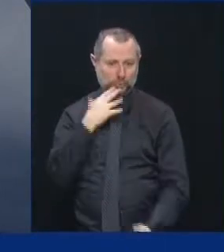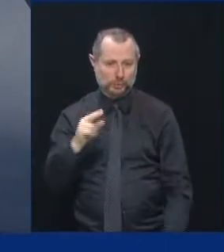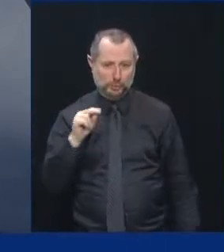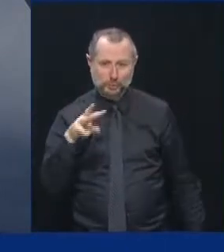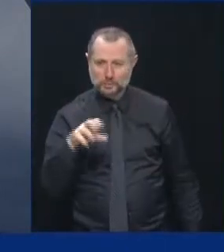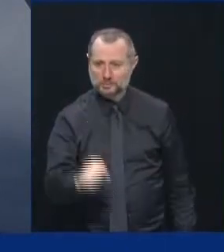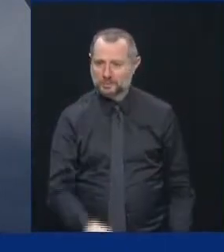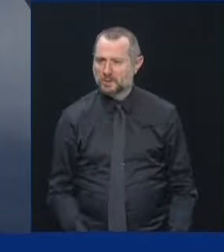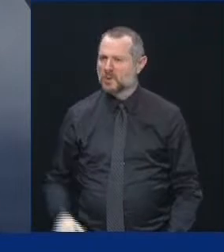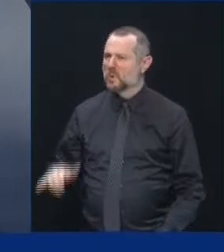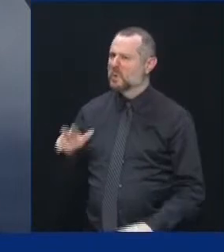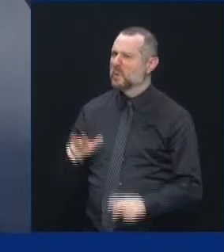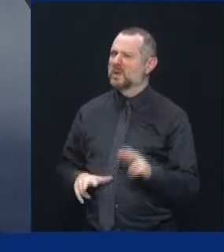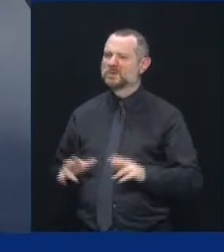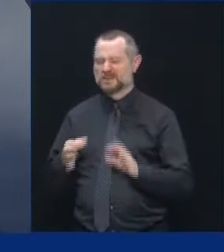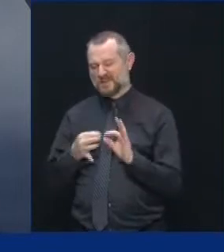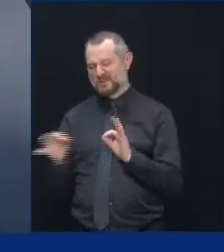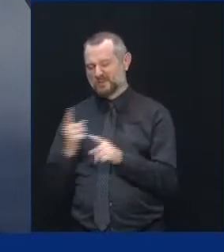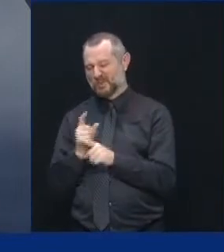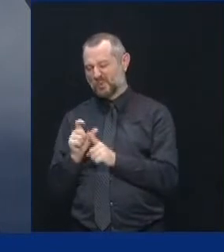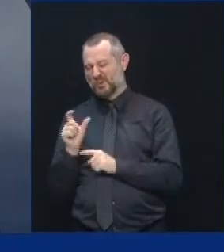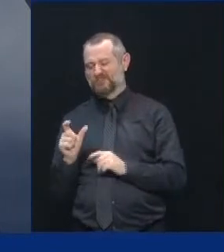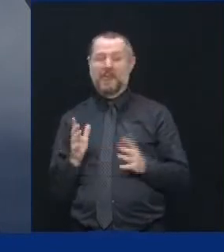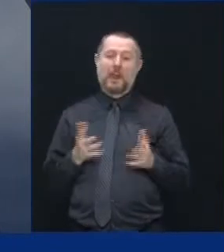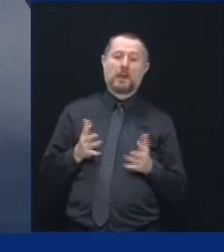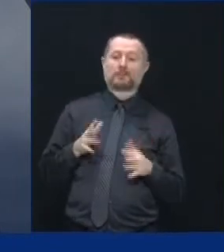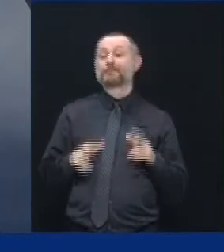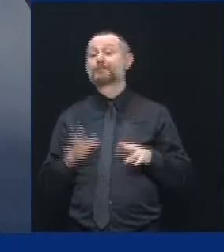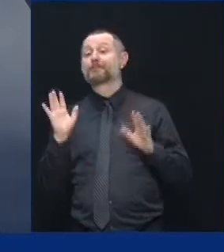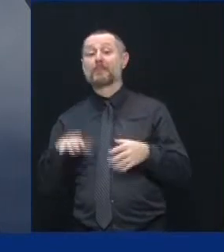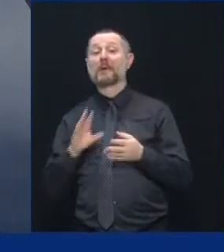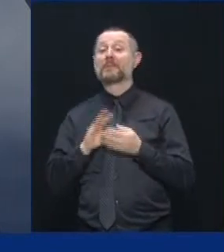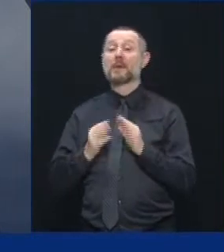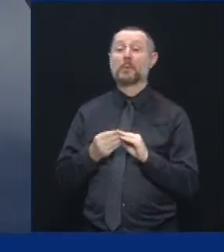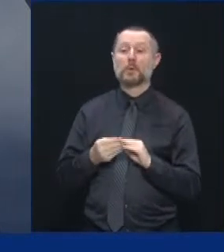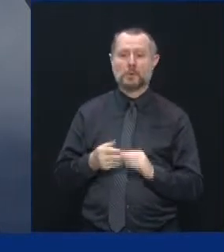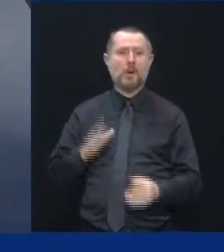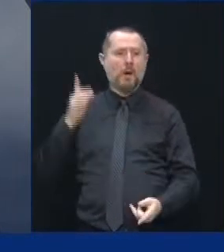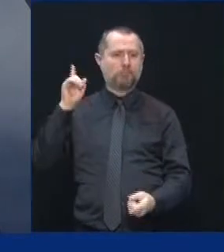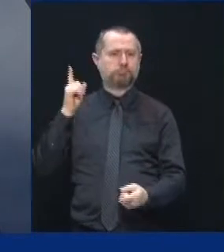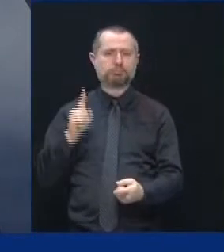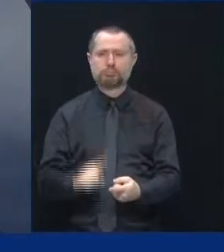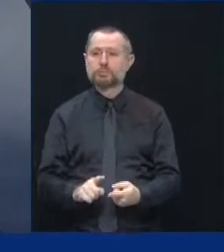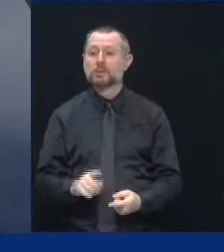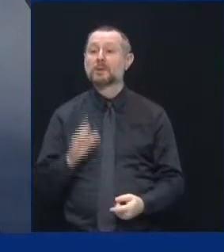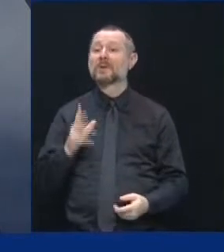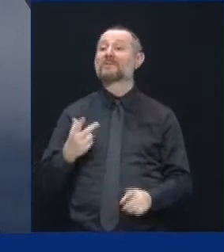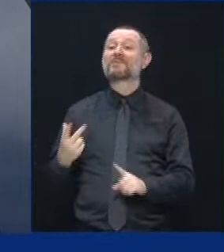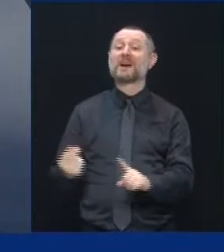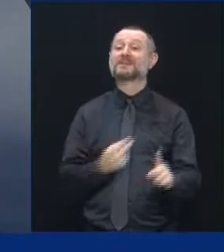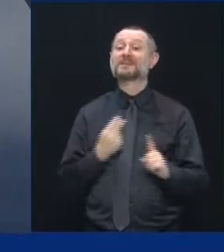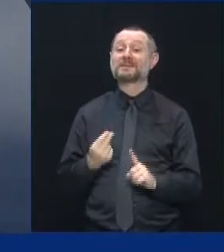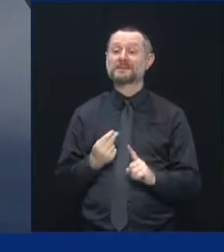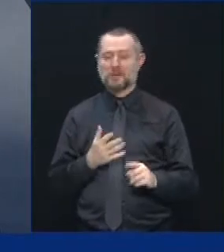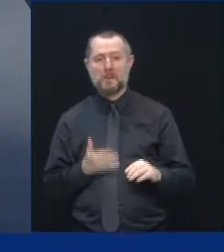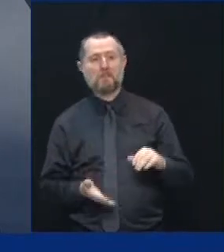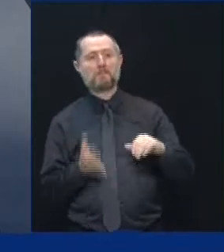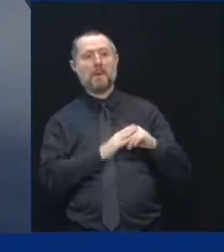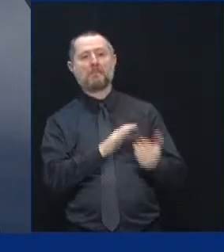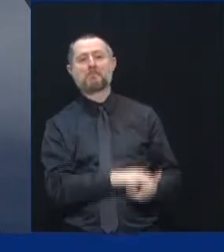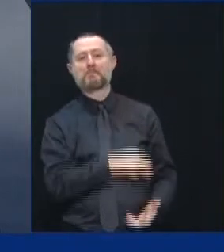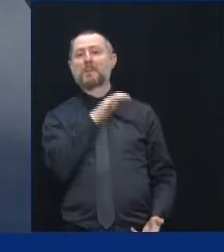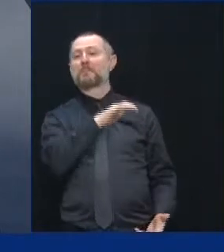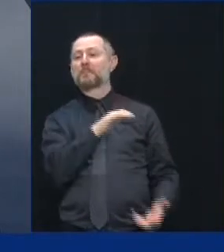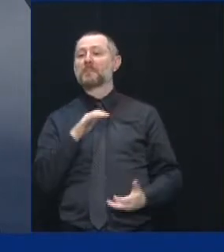Awkward language, but the numbers are going down. The vaccine supply is going up. As you heard from Mr. Zients, we